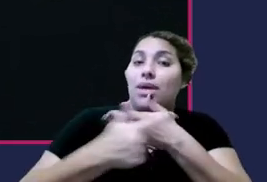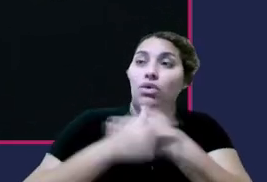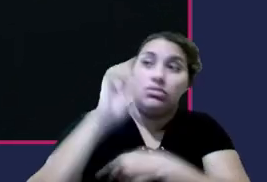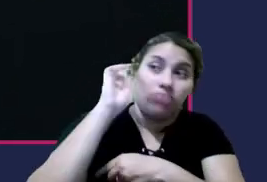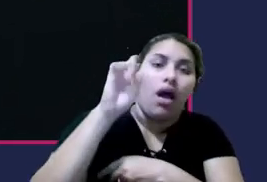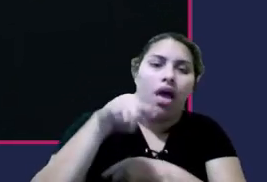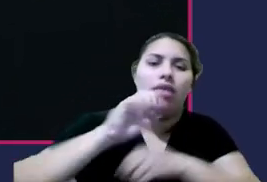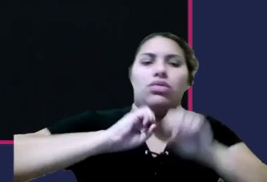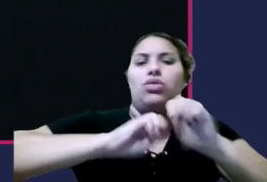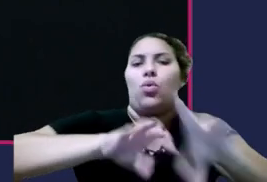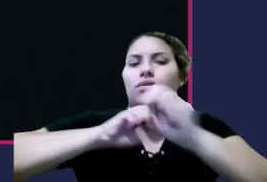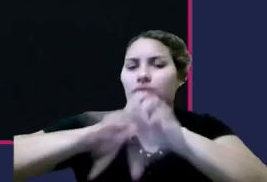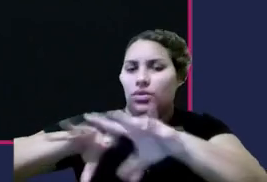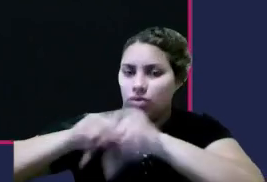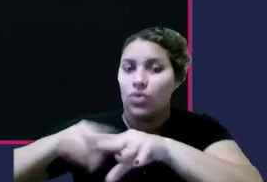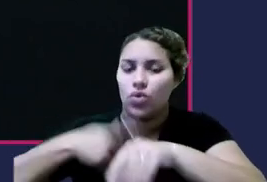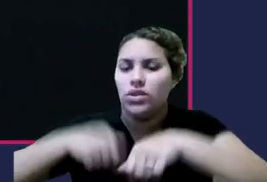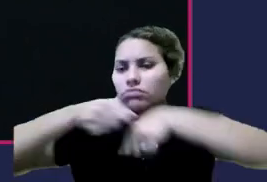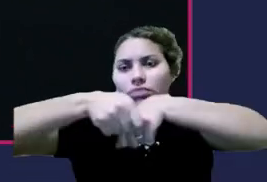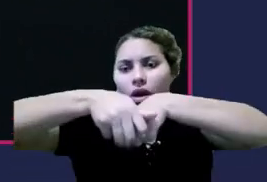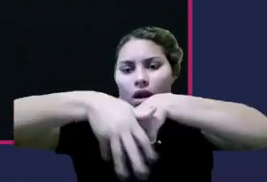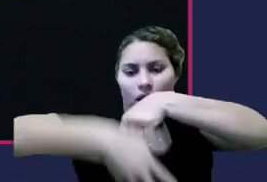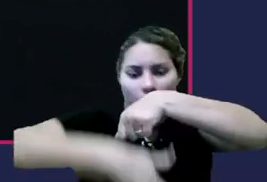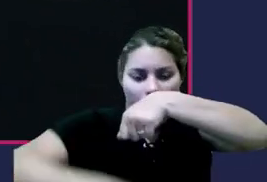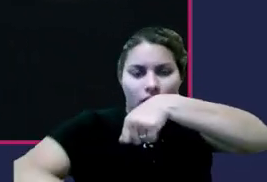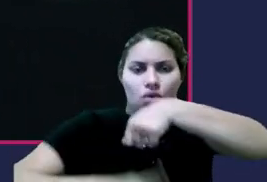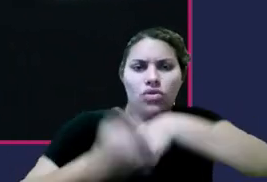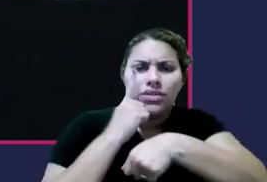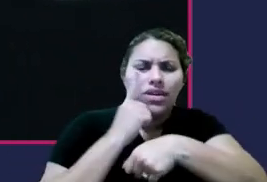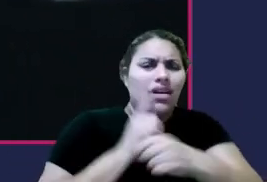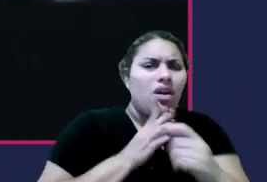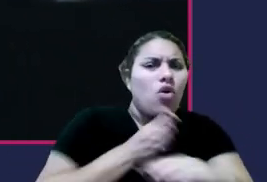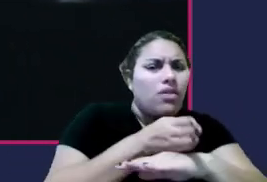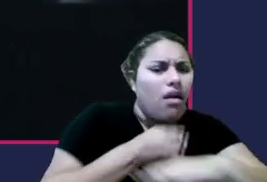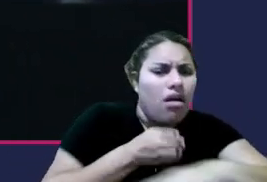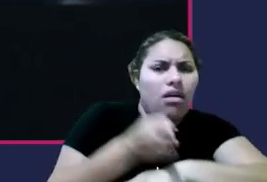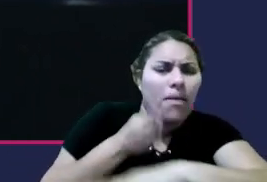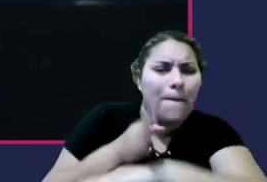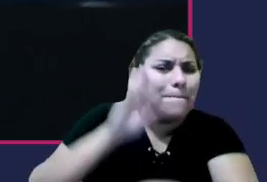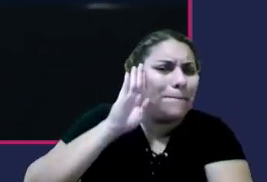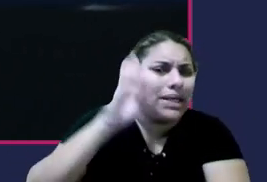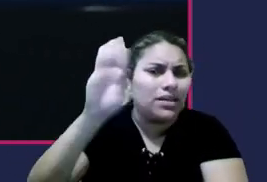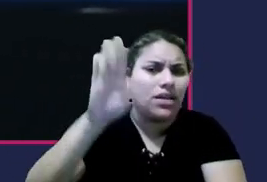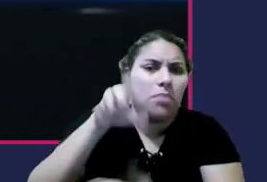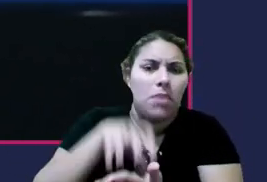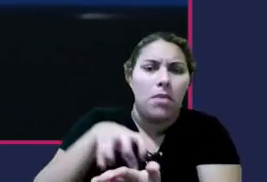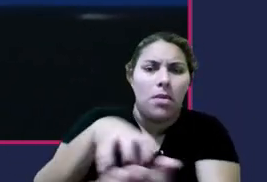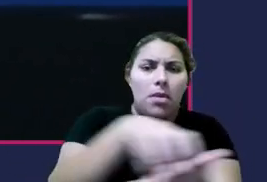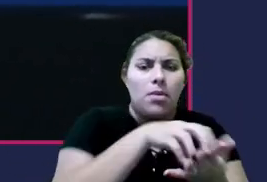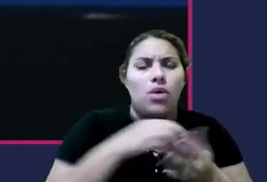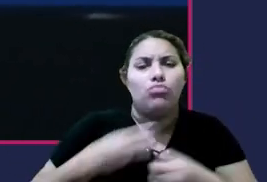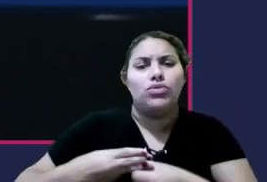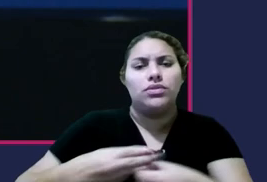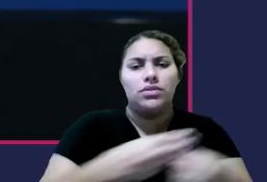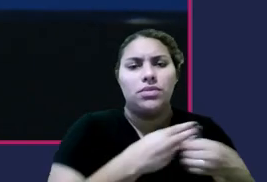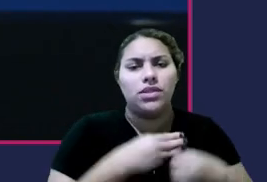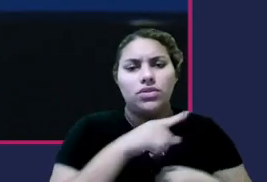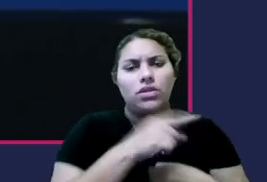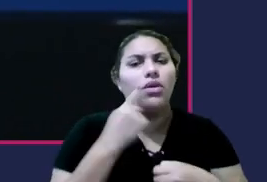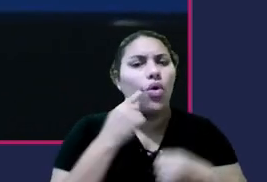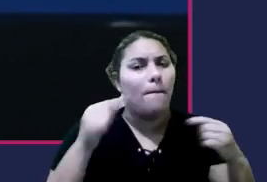The industrial sector has the role of education, and with our capillarity, we can